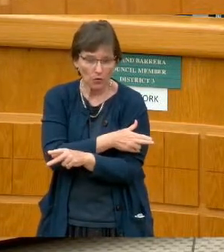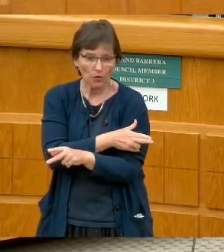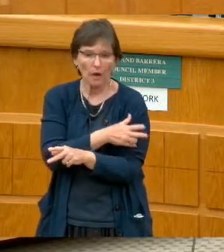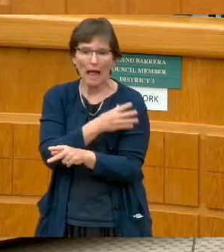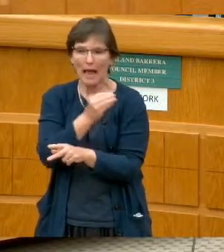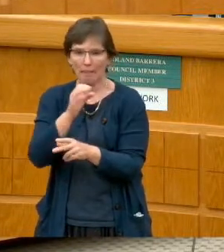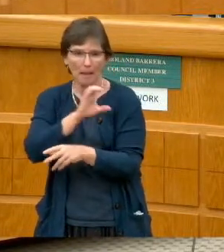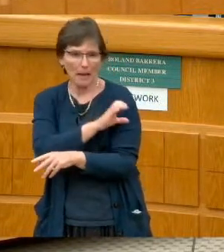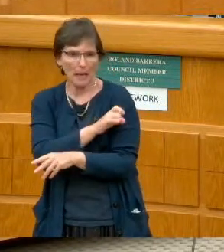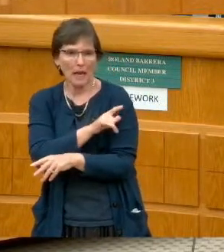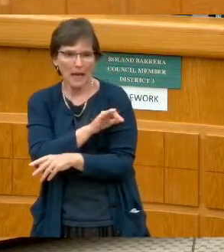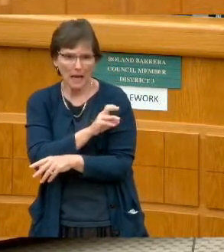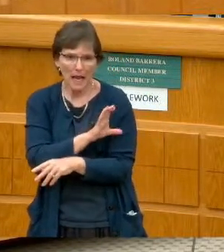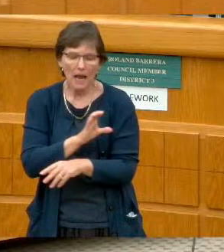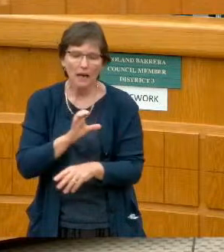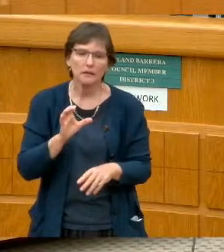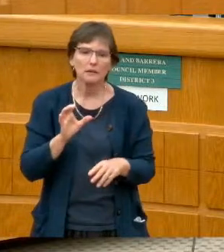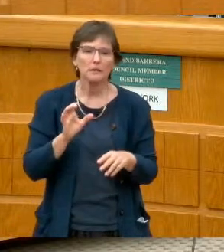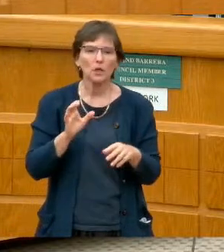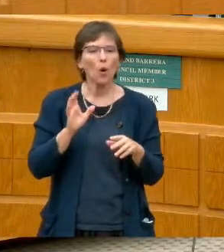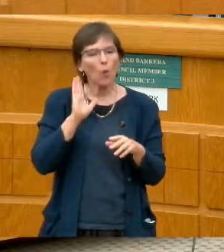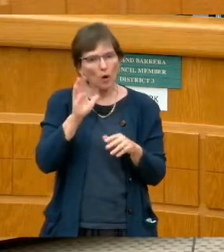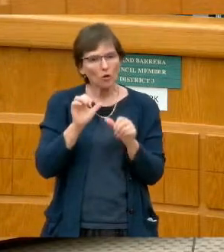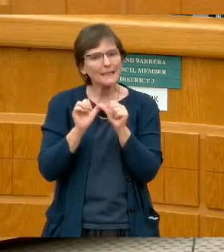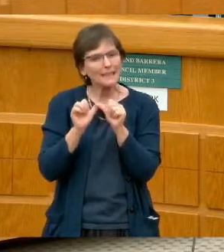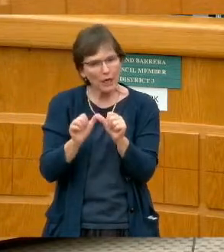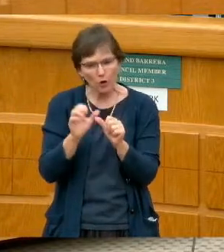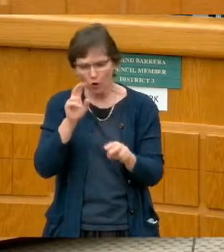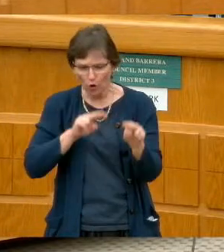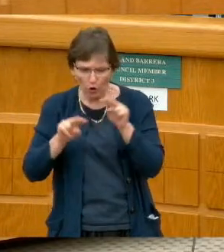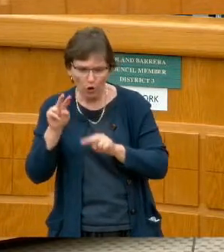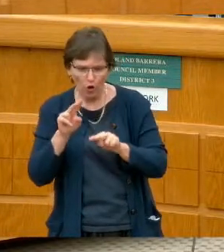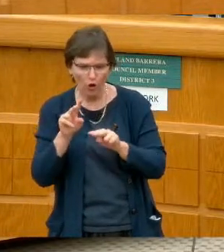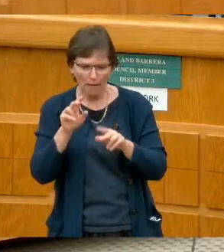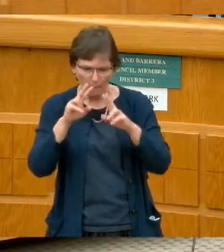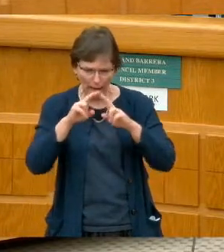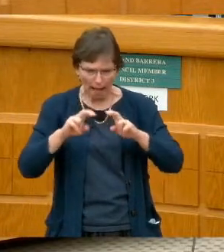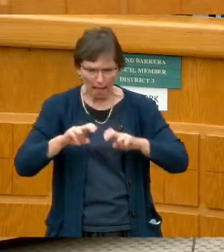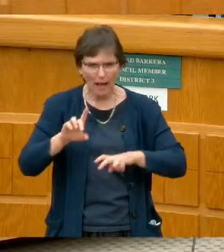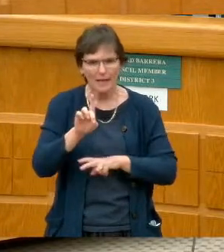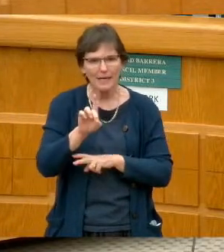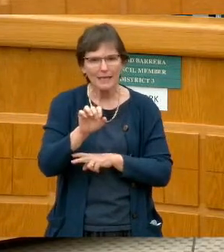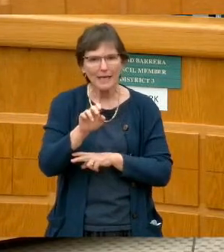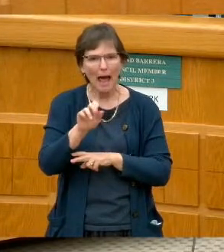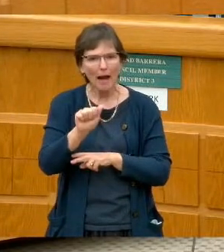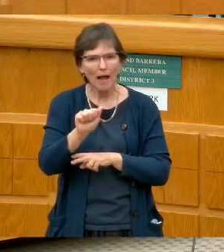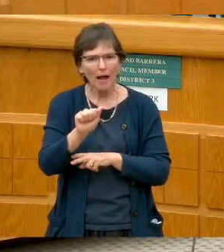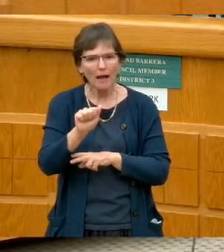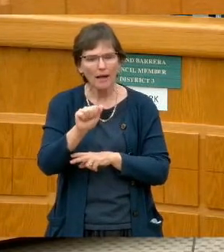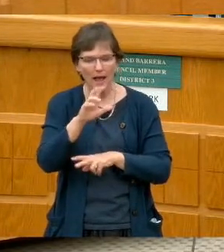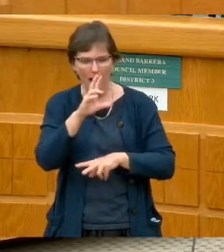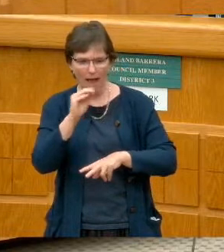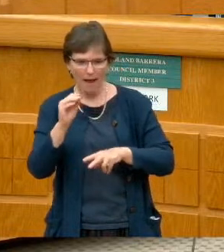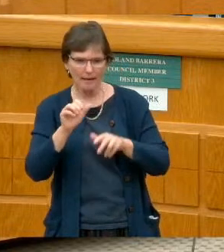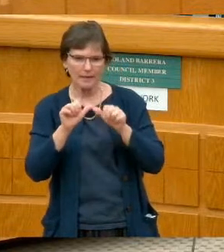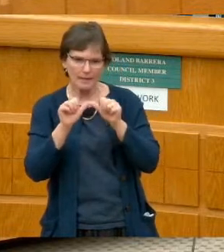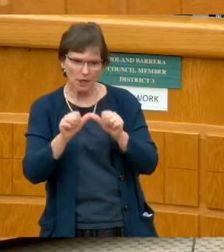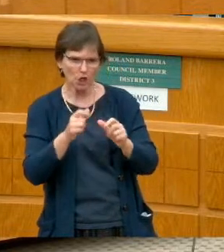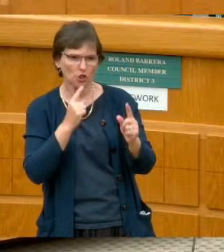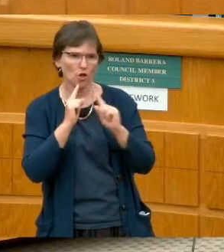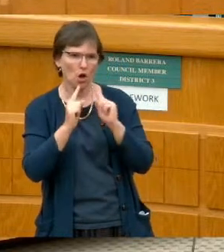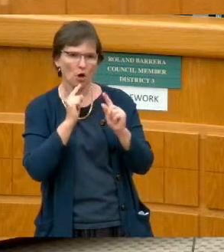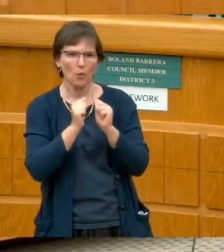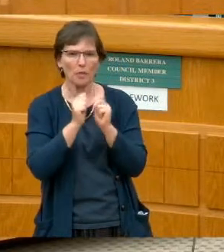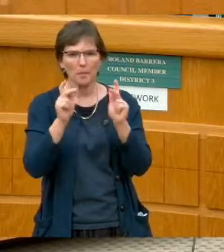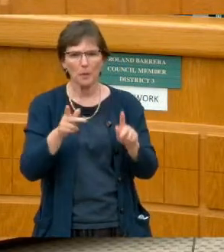So we're going to continue to look at all the data, and we're going to continue to get input from citizens that we serve. And